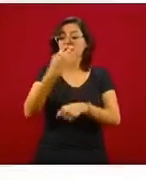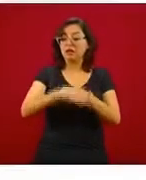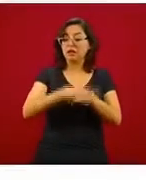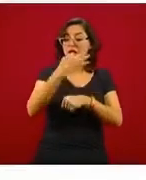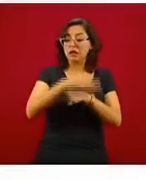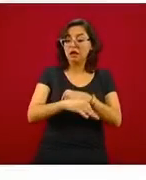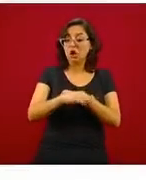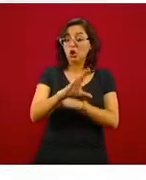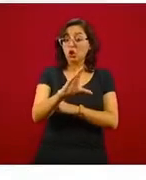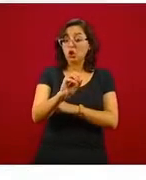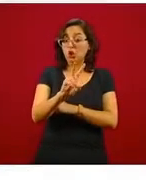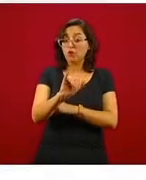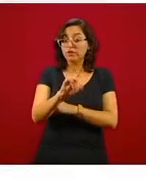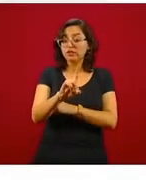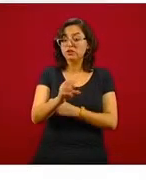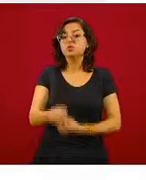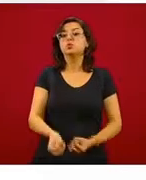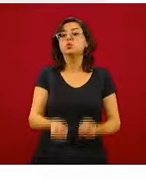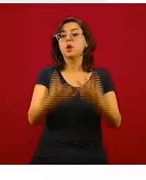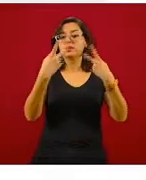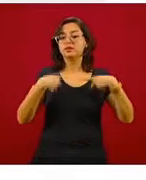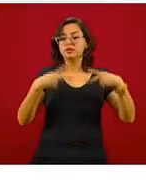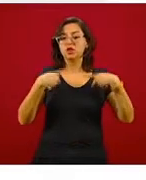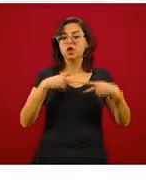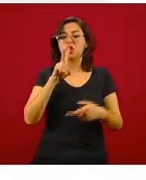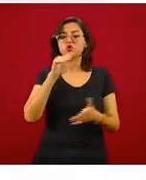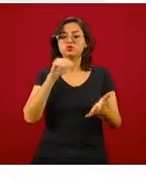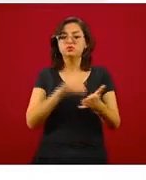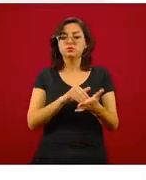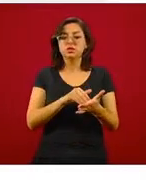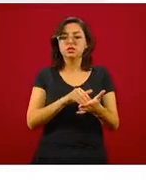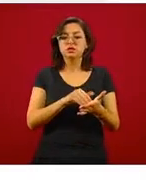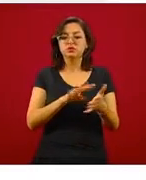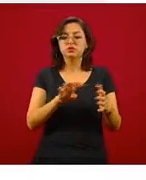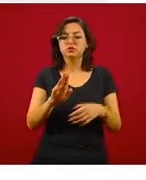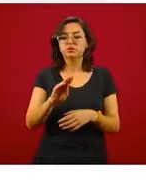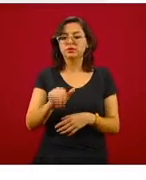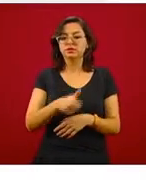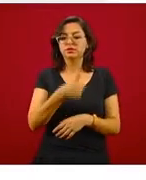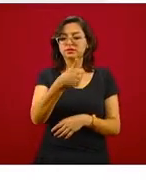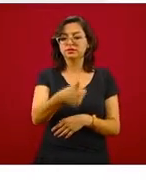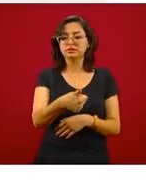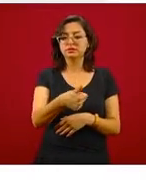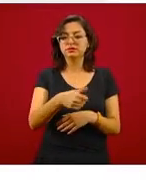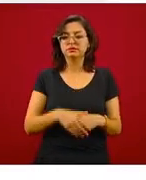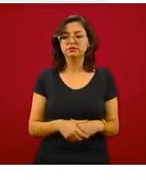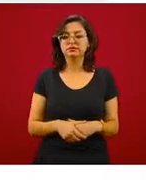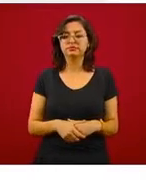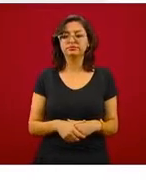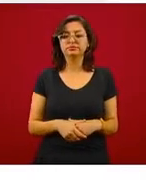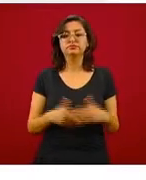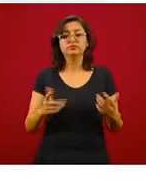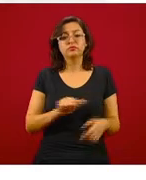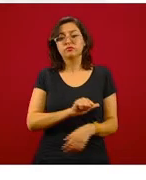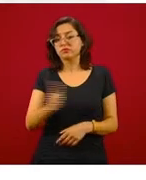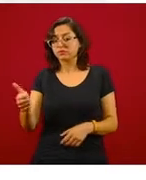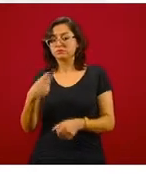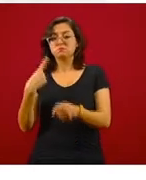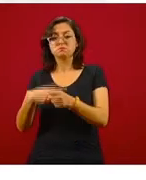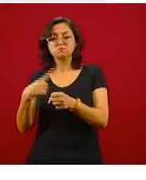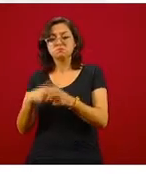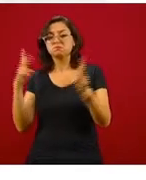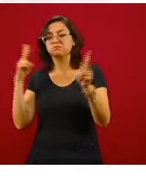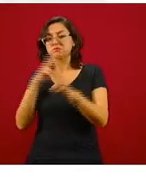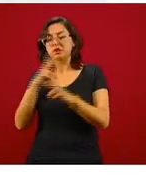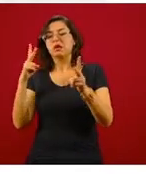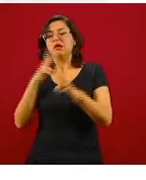been 10,000 cases of breathing conditions. We have a number of cases that have been already identified as COVID,